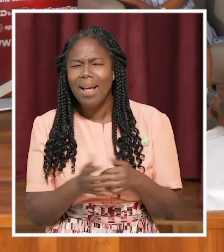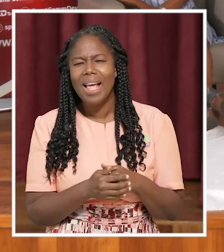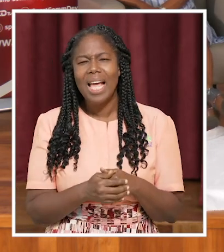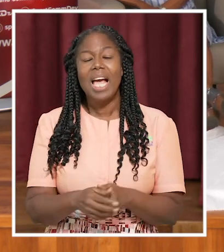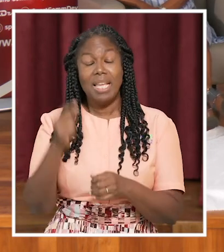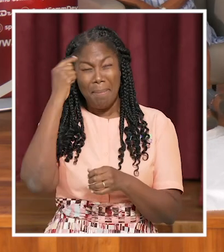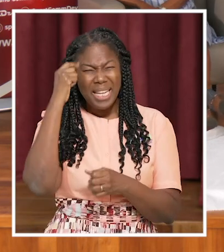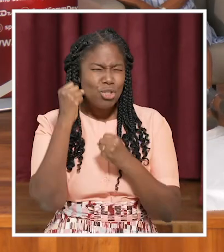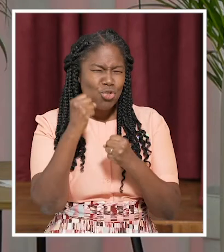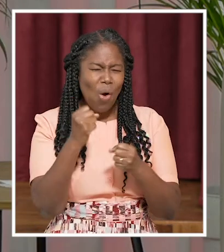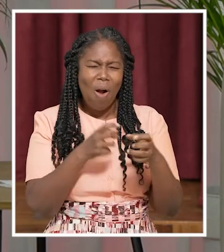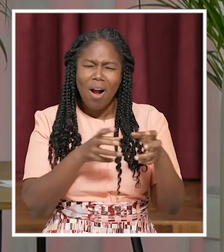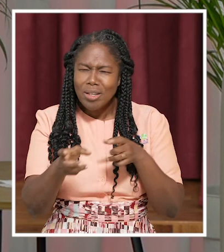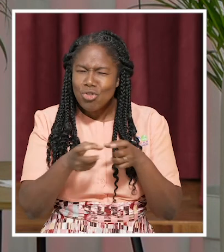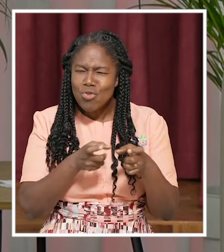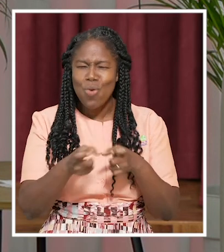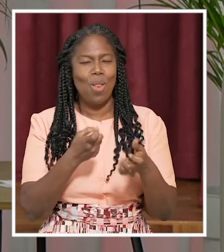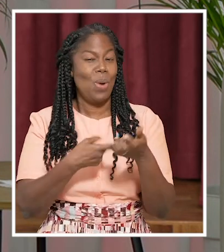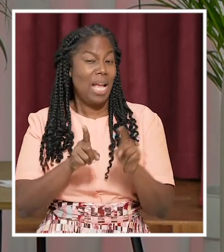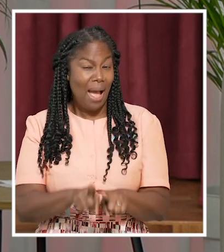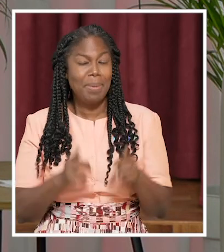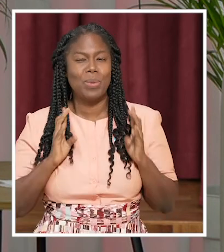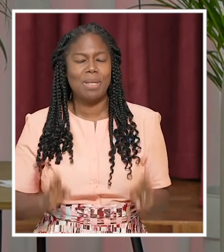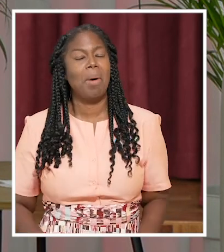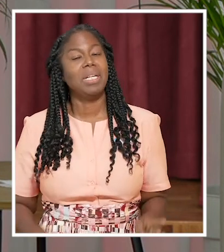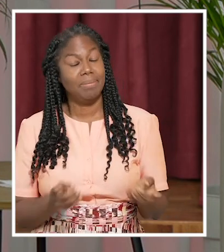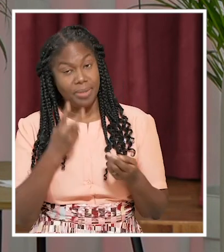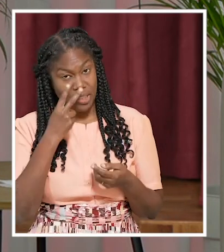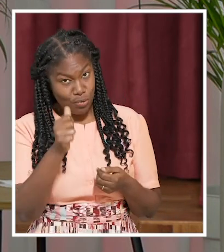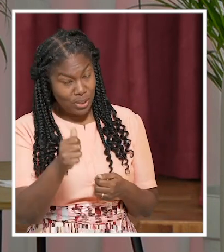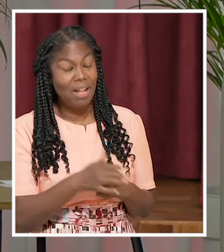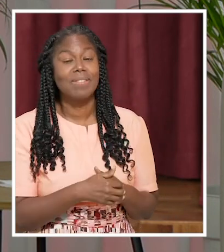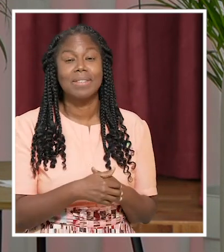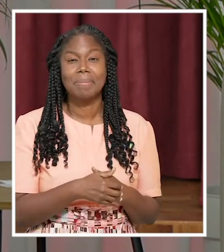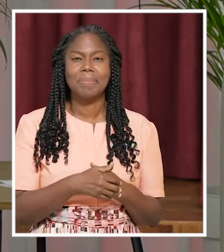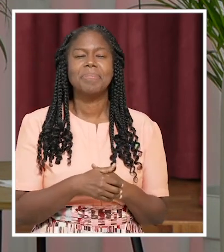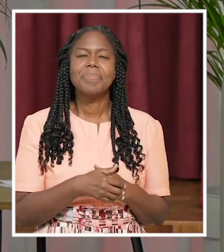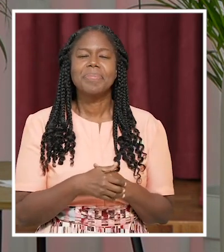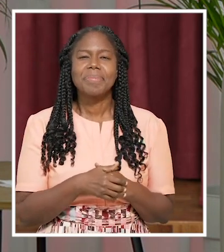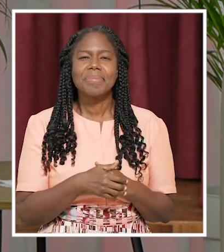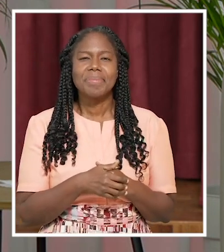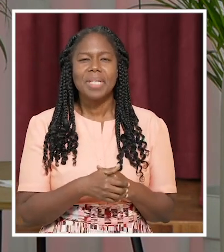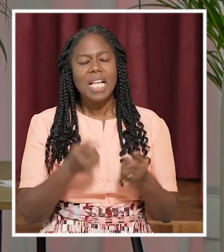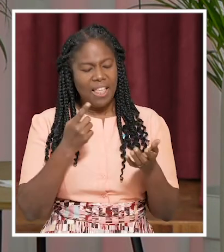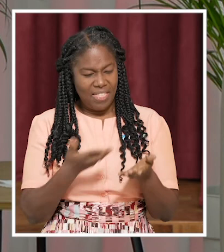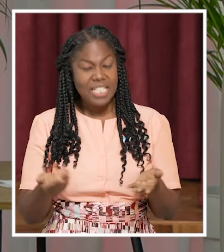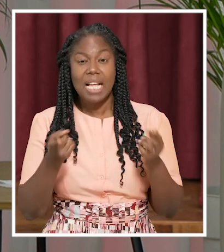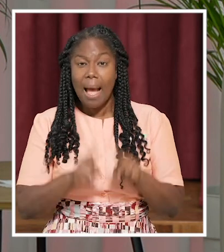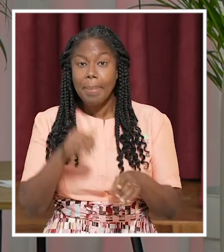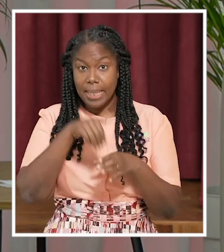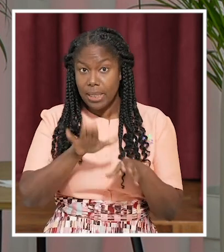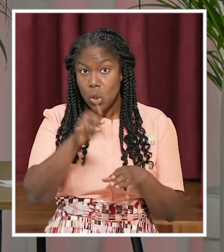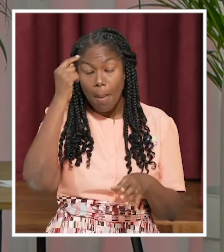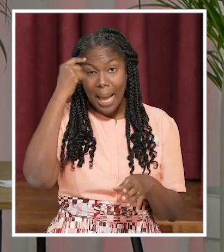things that happen to your body. You would see it for yourselves. So as simple as that may be, you would see that things that happen in your mind would affect